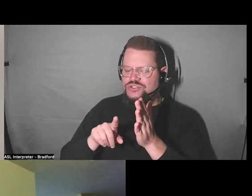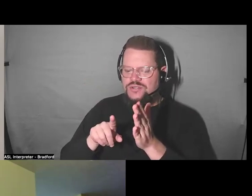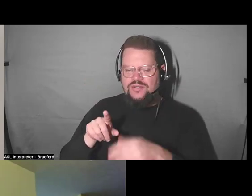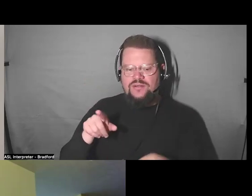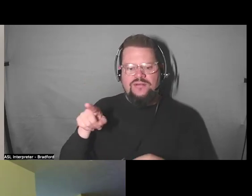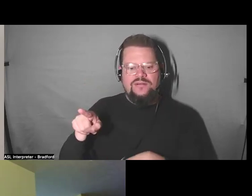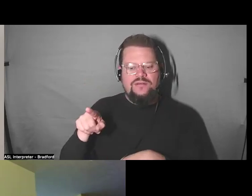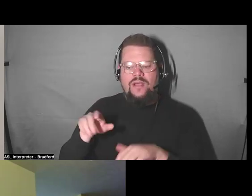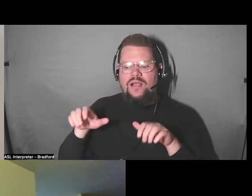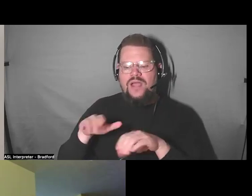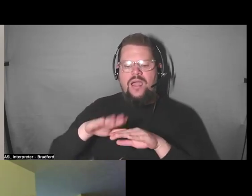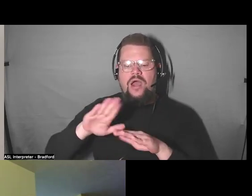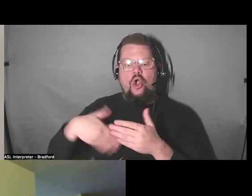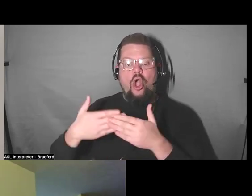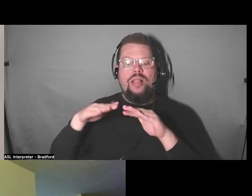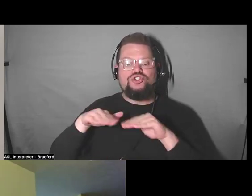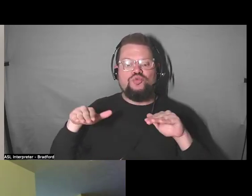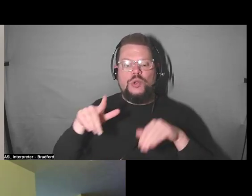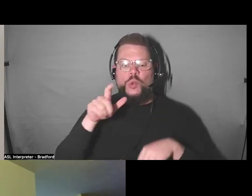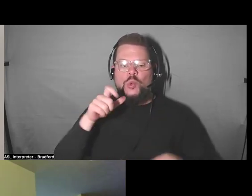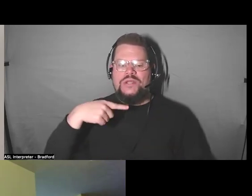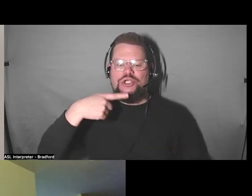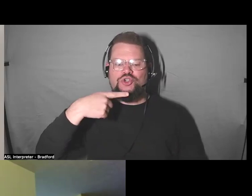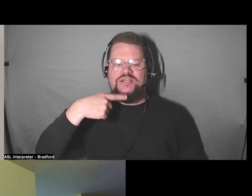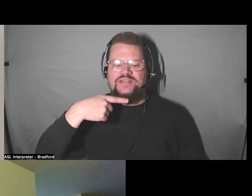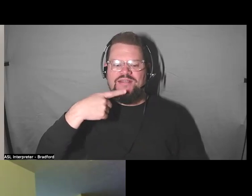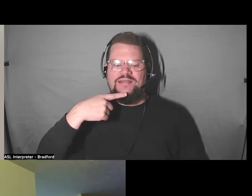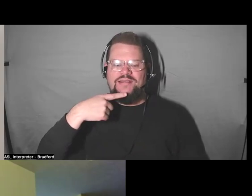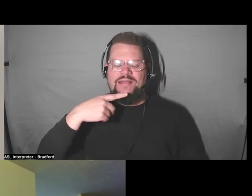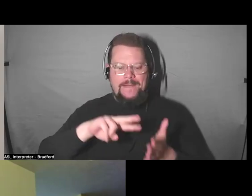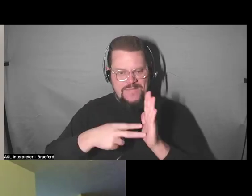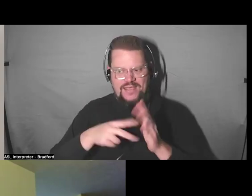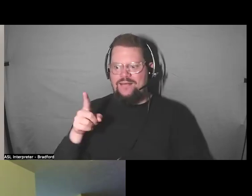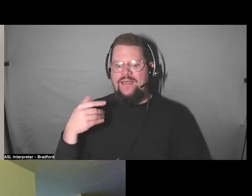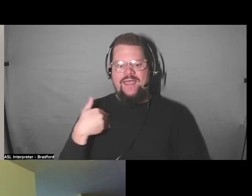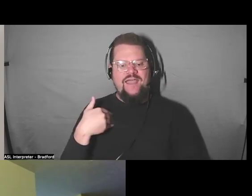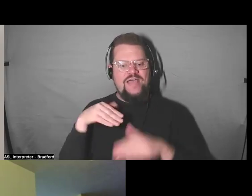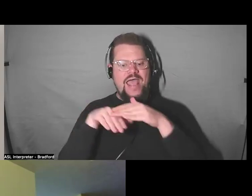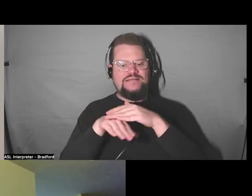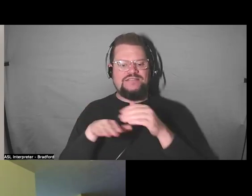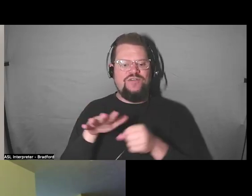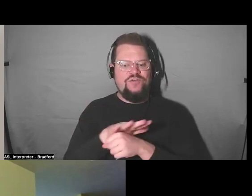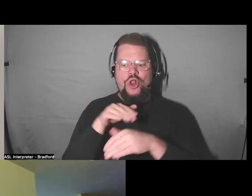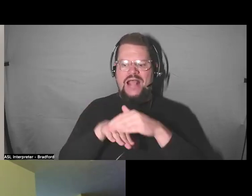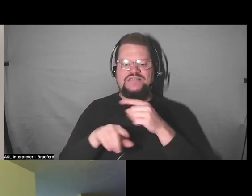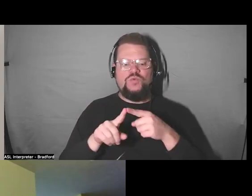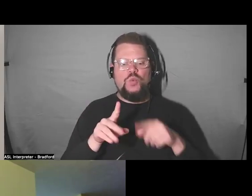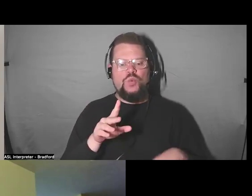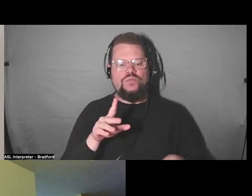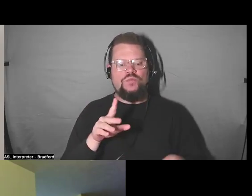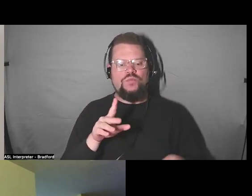on all children who were hearing, right? Meaning that they had access, full access to spoken